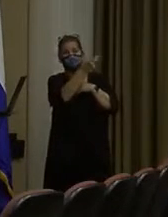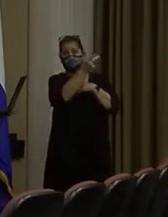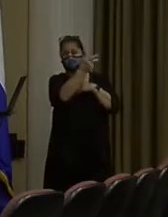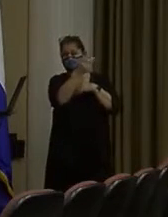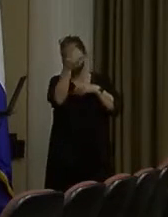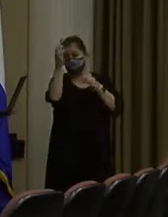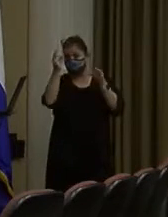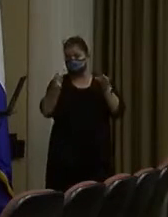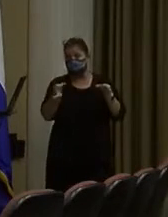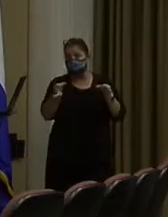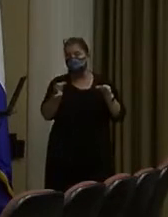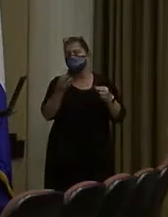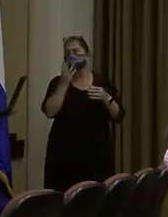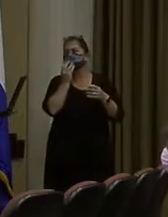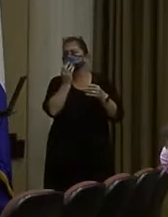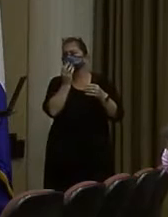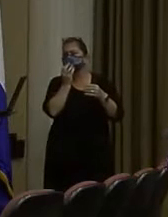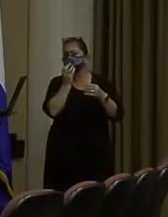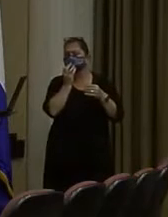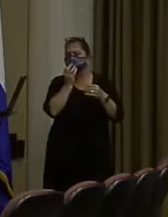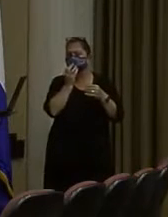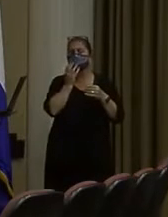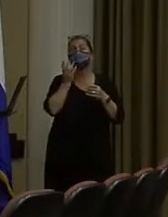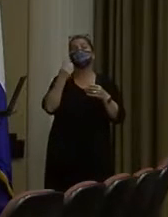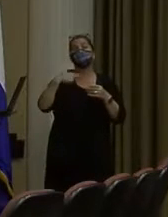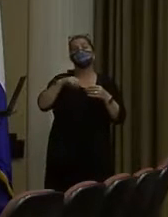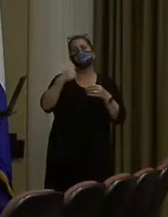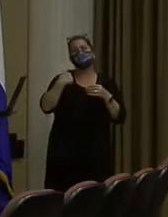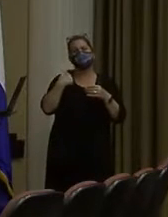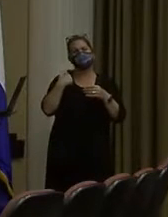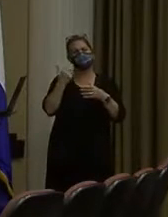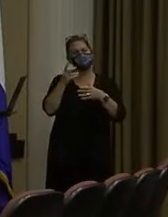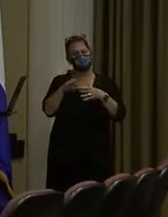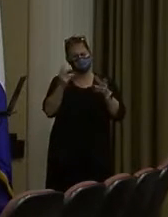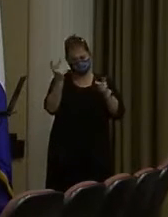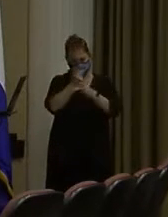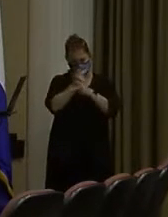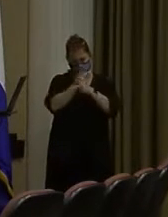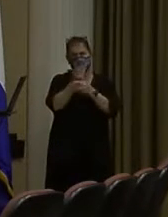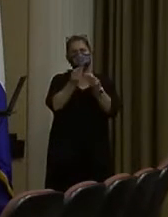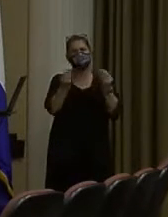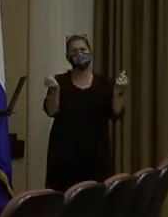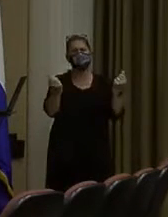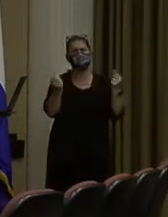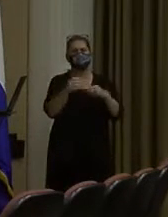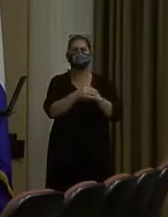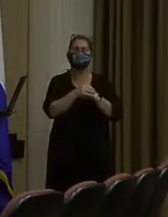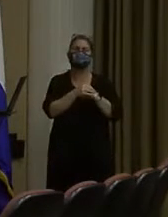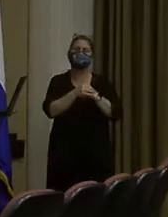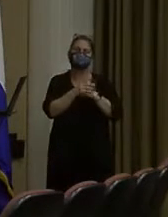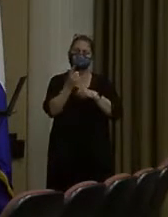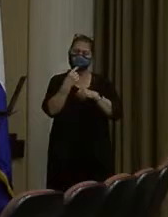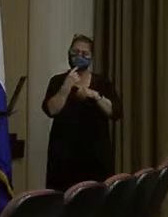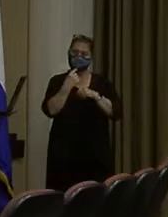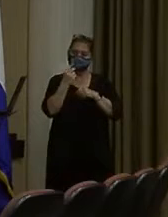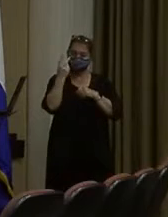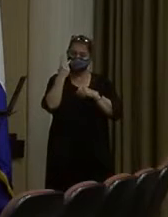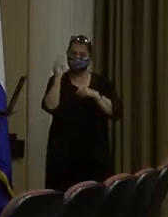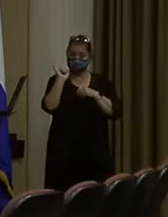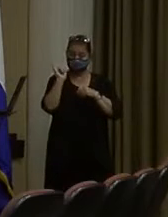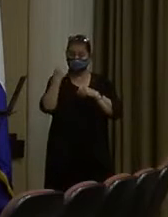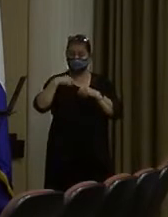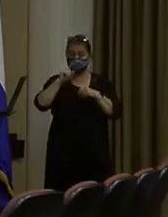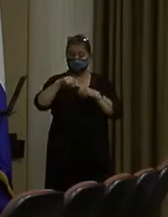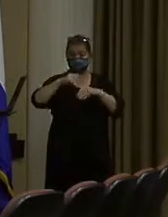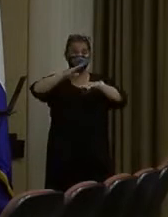Woo! So they say, we've got some solutions. Let's figure this out. They say, well, it looks like we're going to need